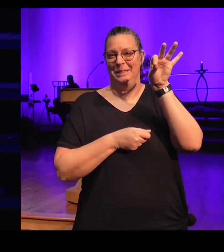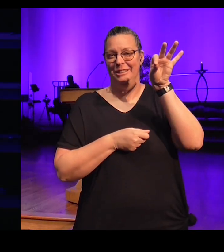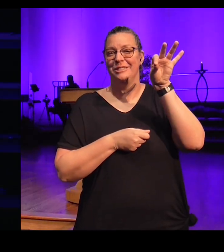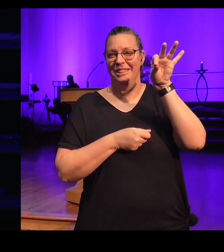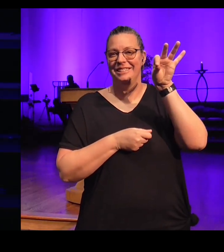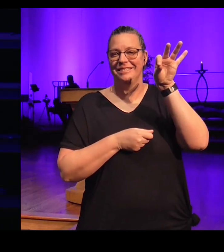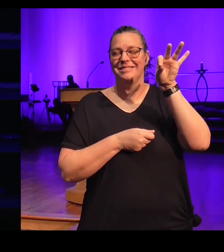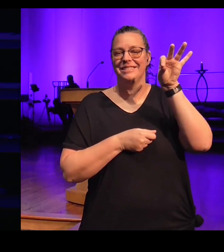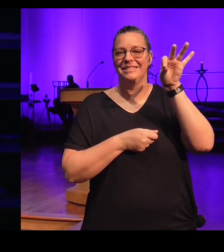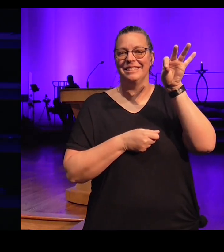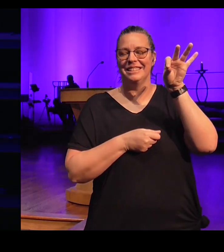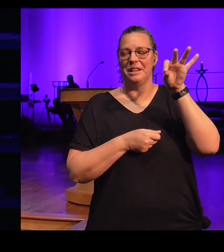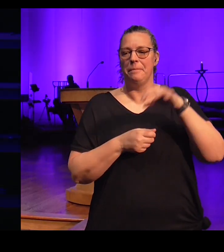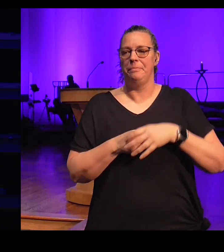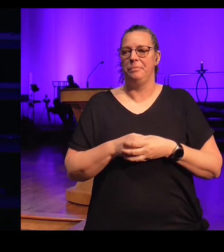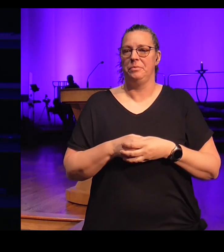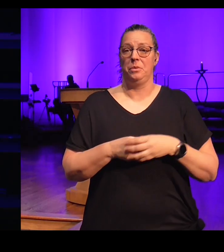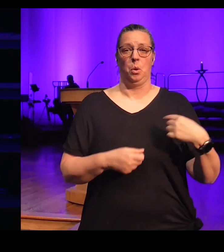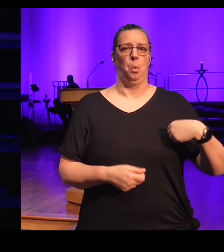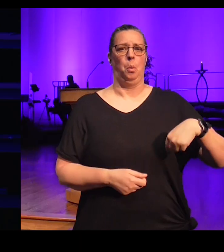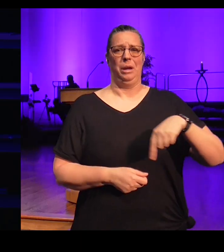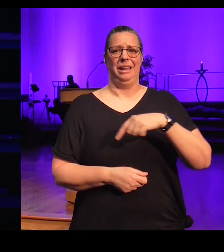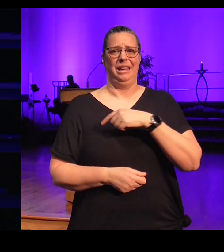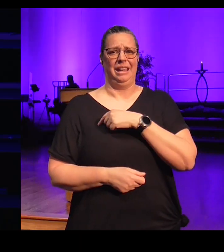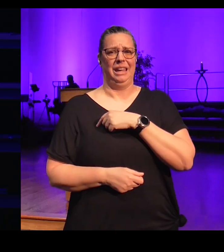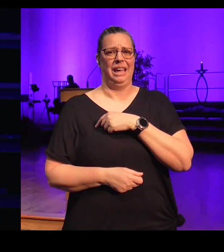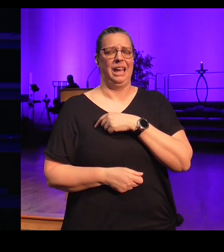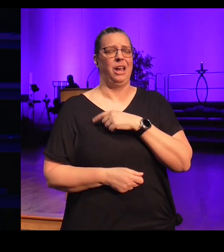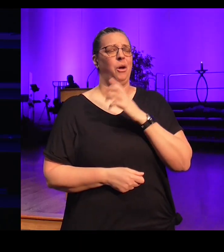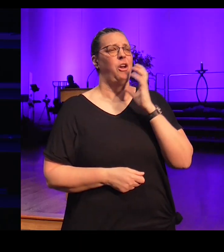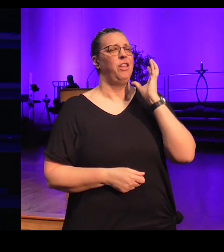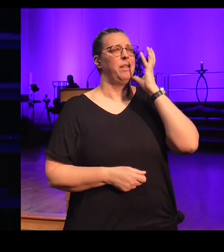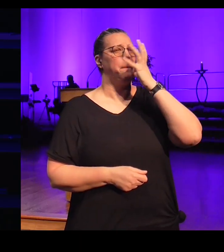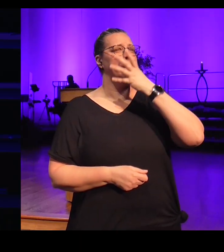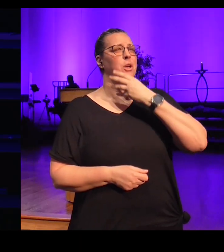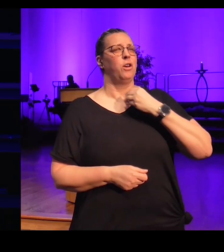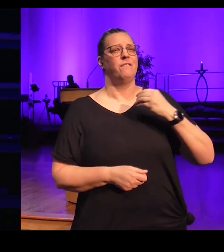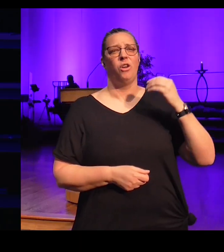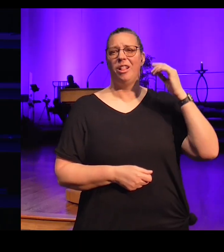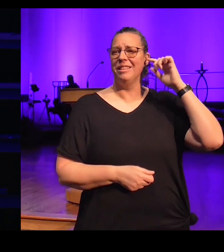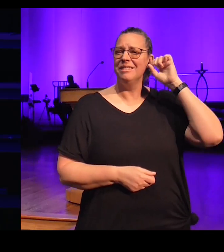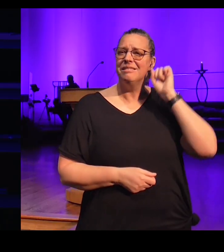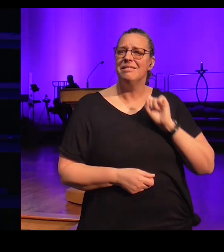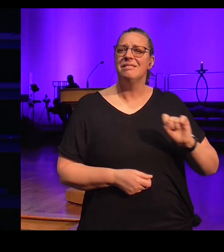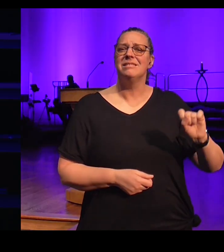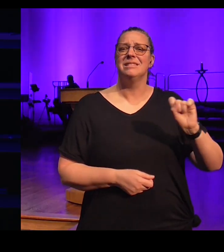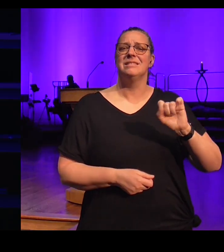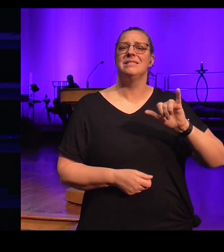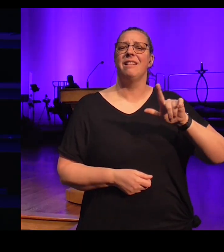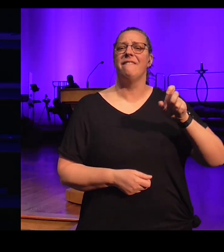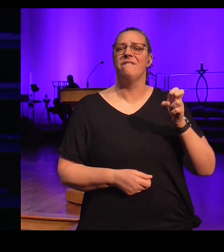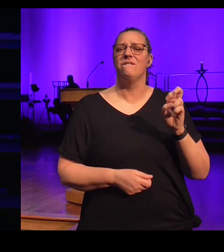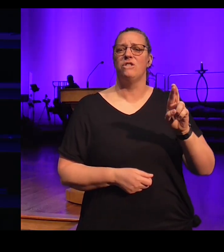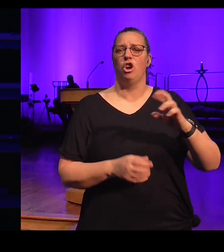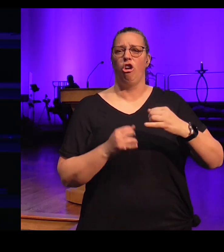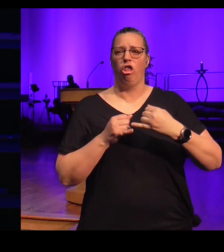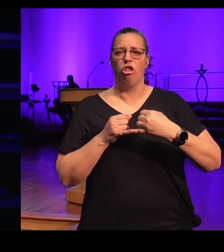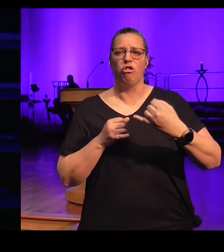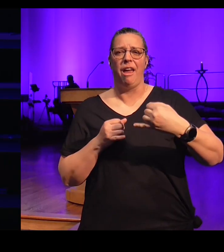are on a beautiful silver thread, all connected